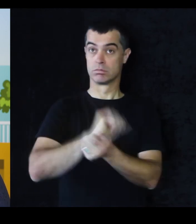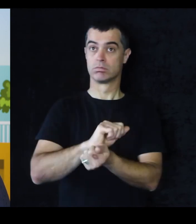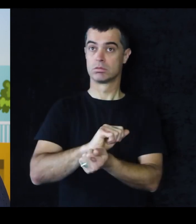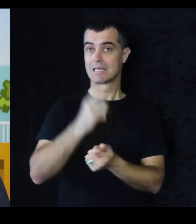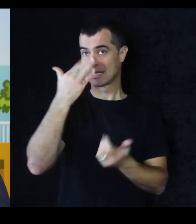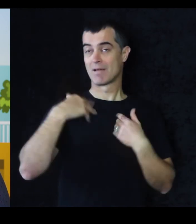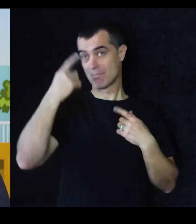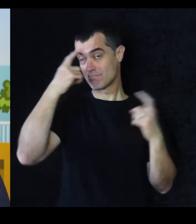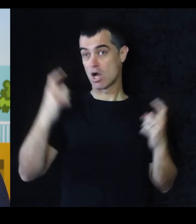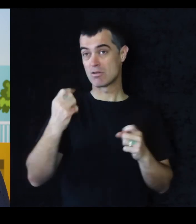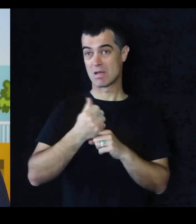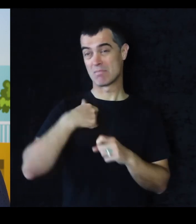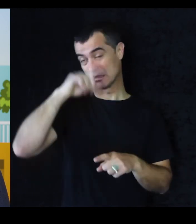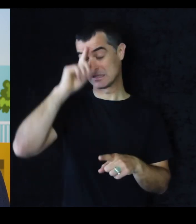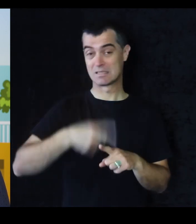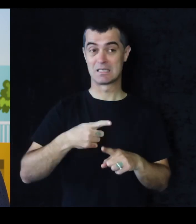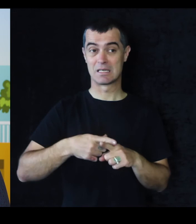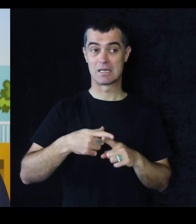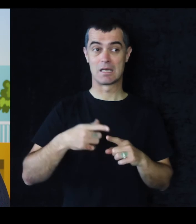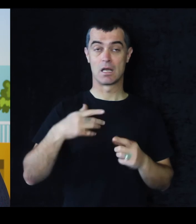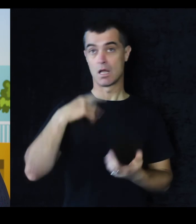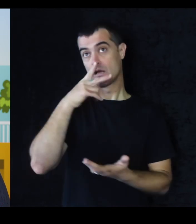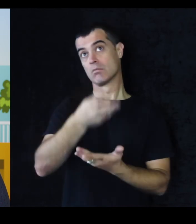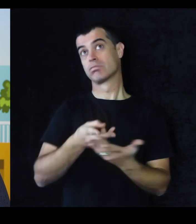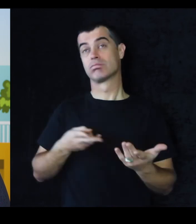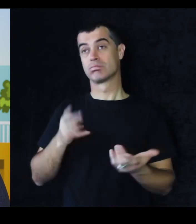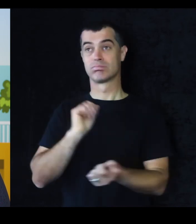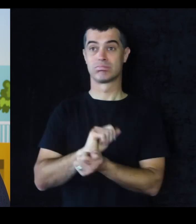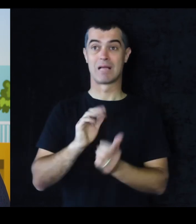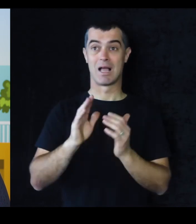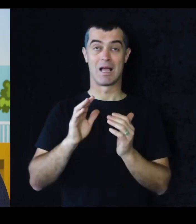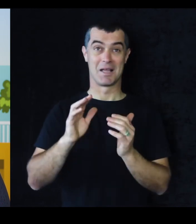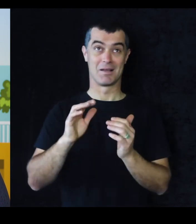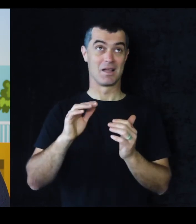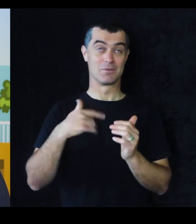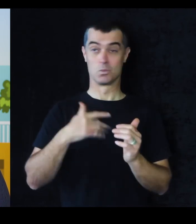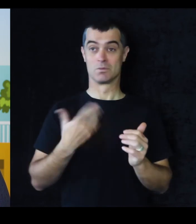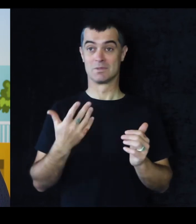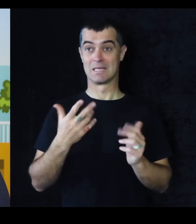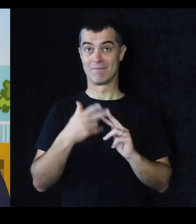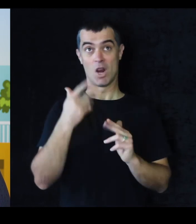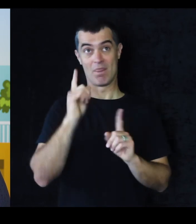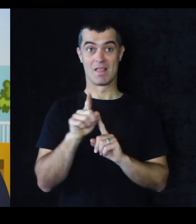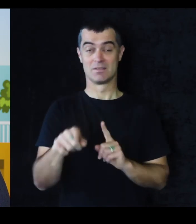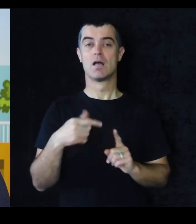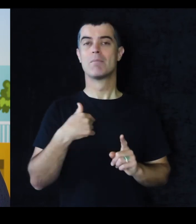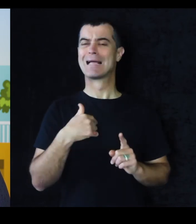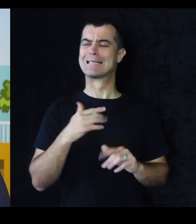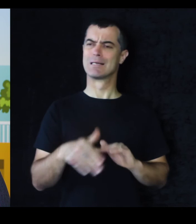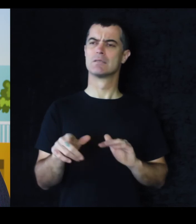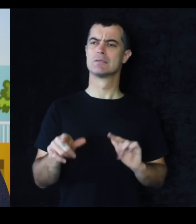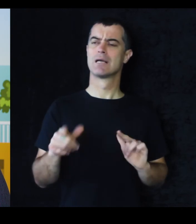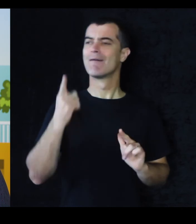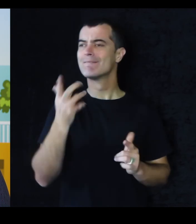make me very sick. And I can end up house or bedbound in the future if I get the wrong place in that regard. So for me, it's